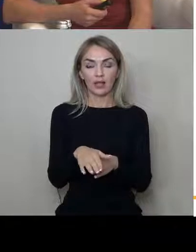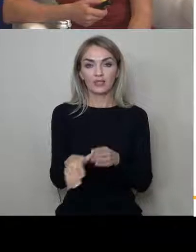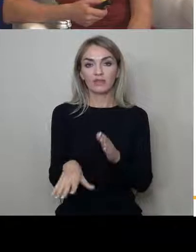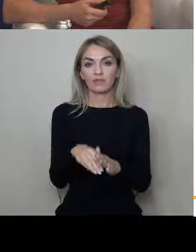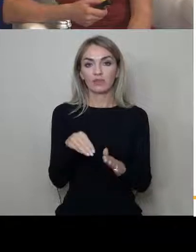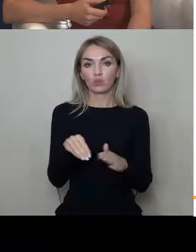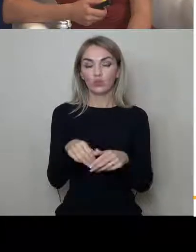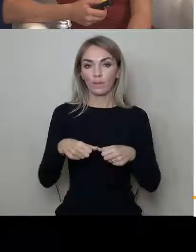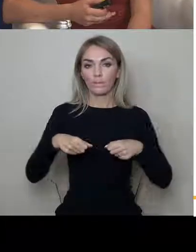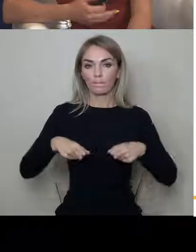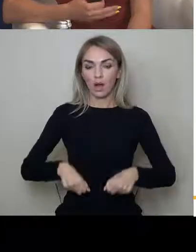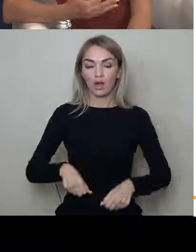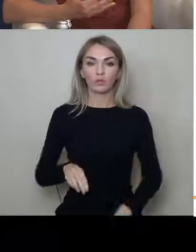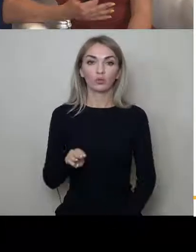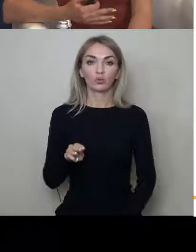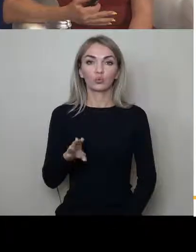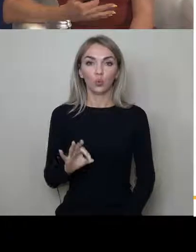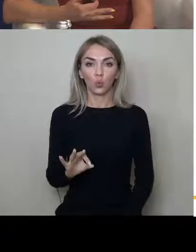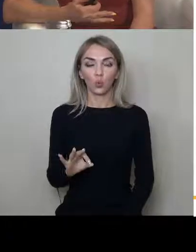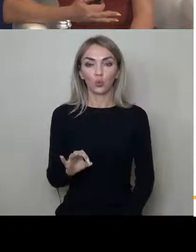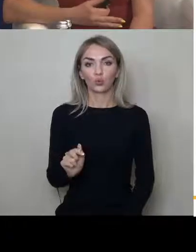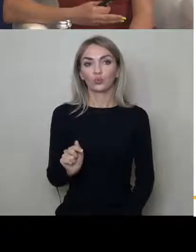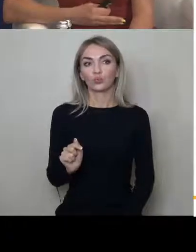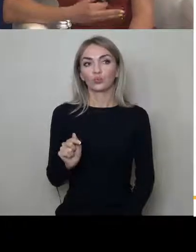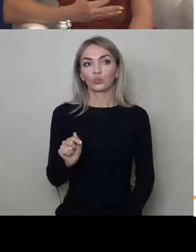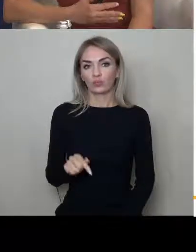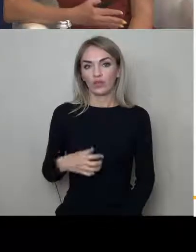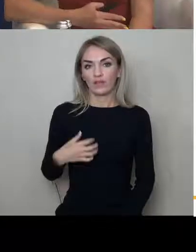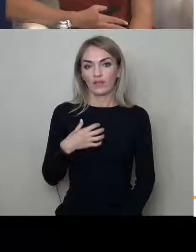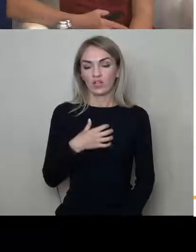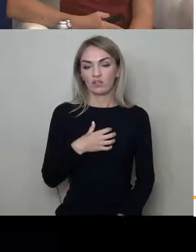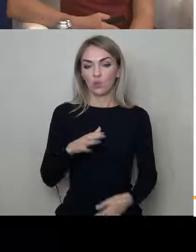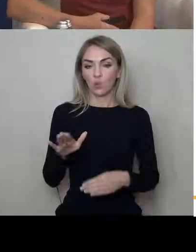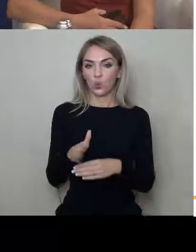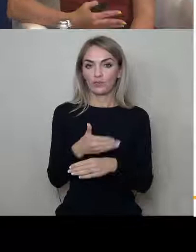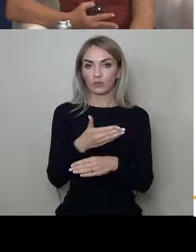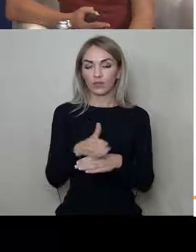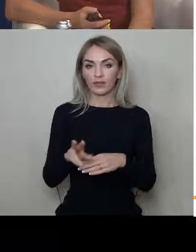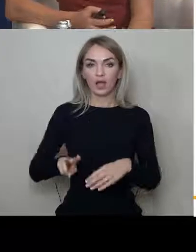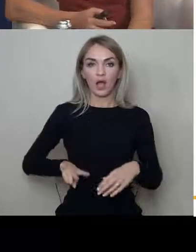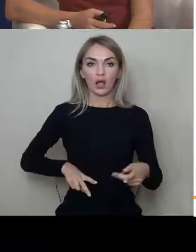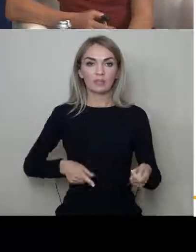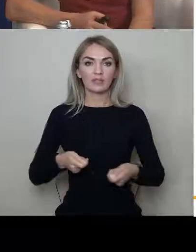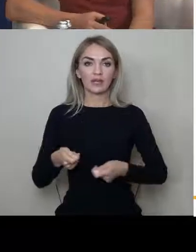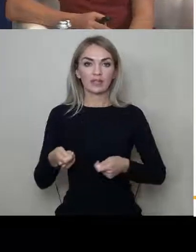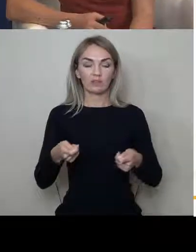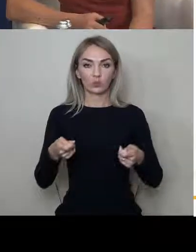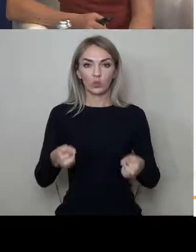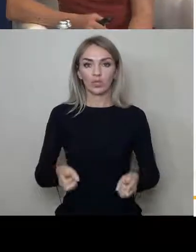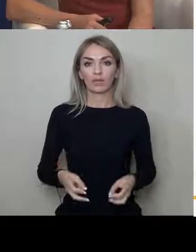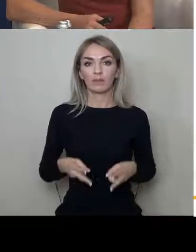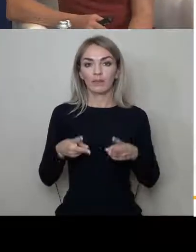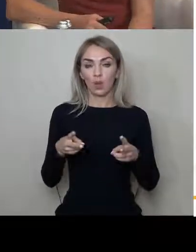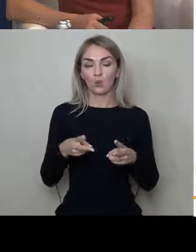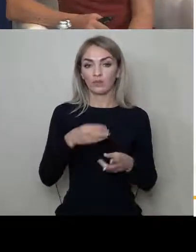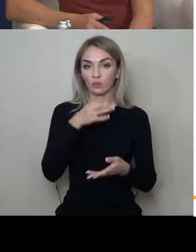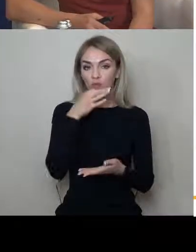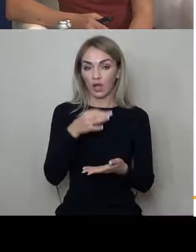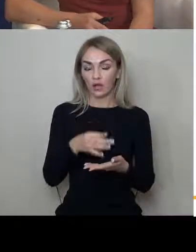interference with the election rights, here it is important to differentiate